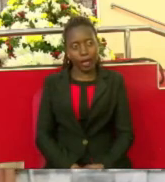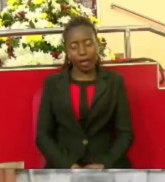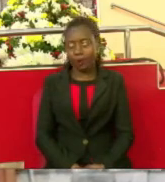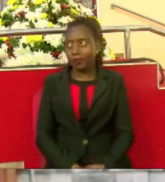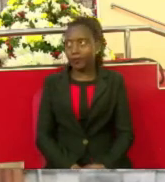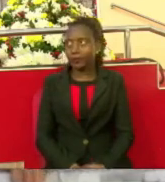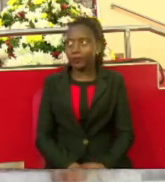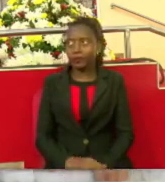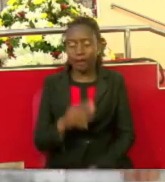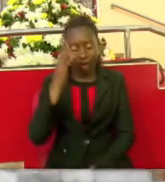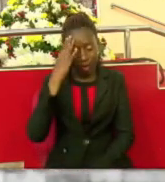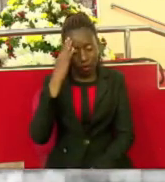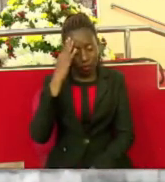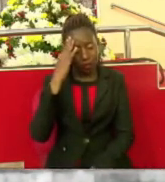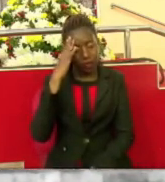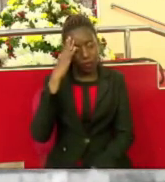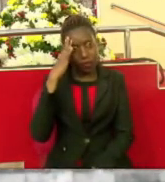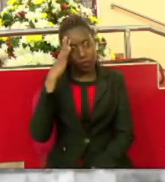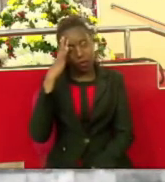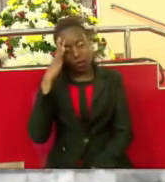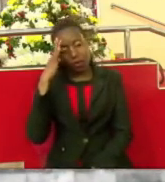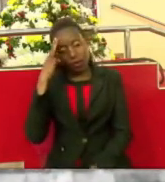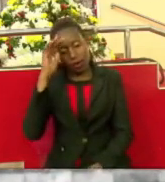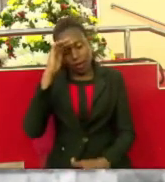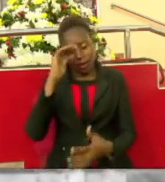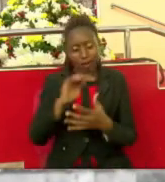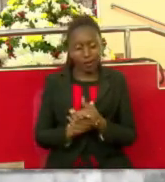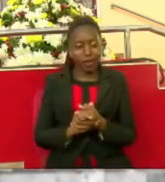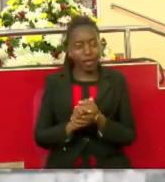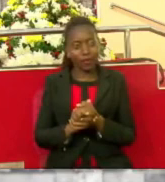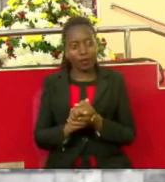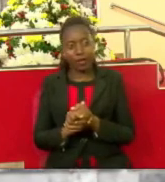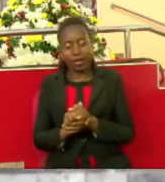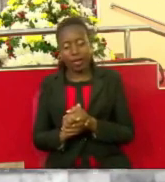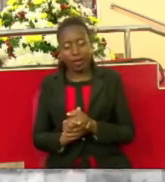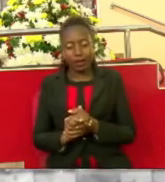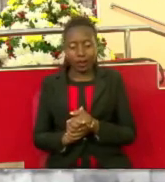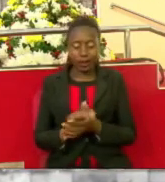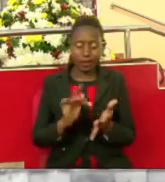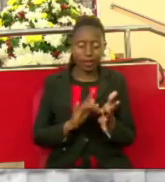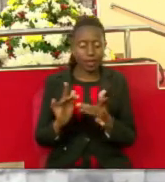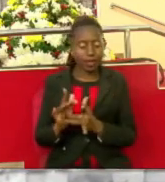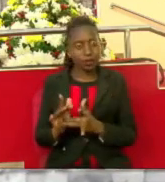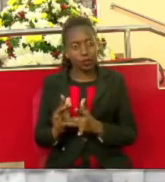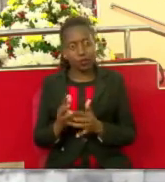And you know, at that time, they still believed Christ was to lead them through the military warfare against